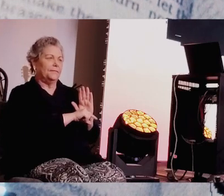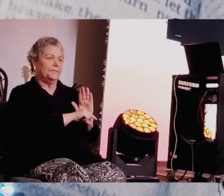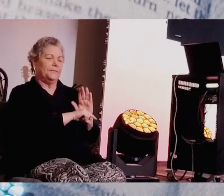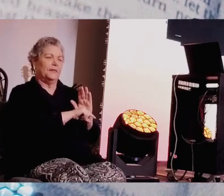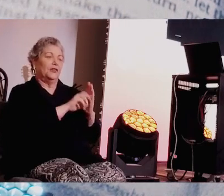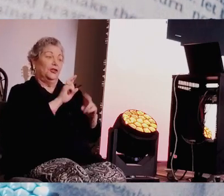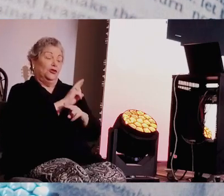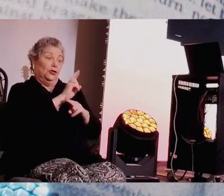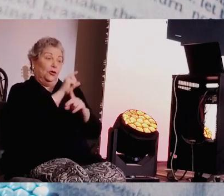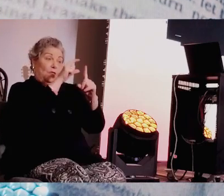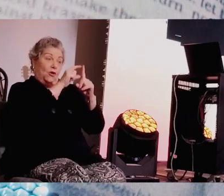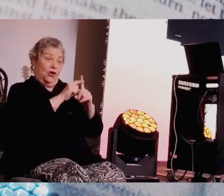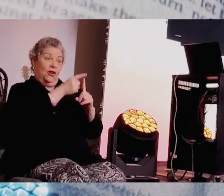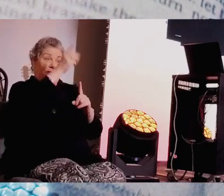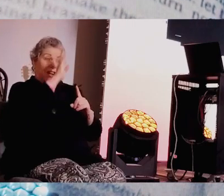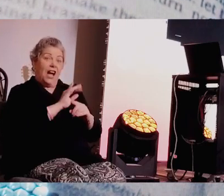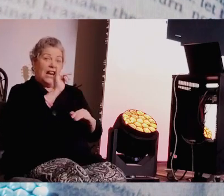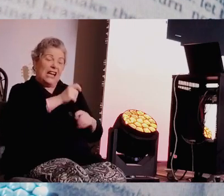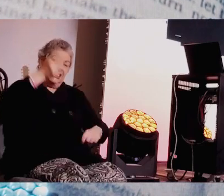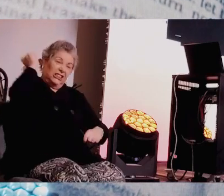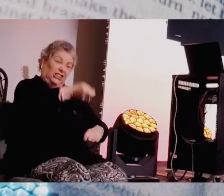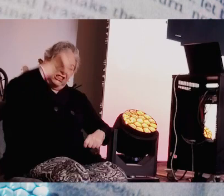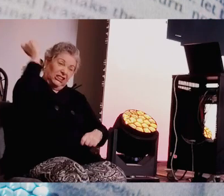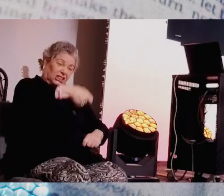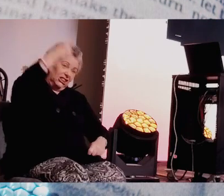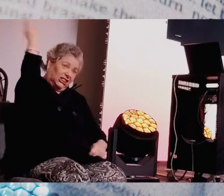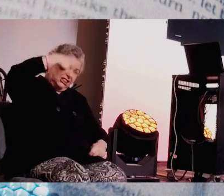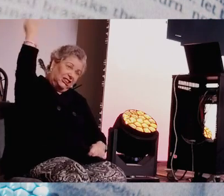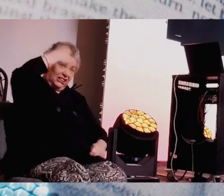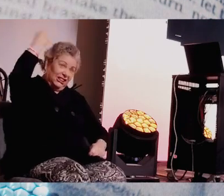Is using the Word of God like a sledgehammer to beat you over the head.